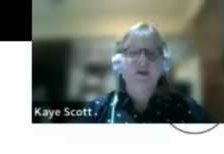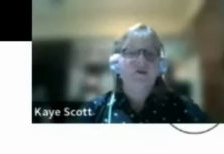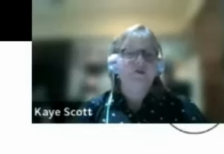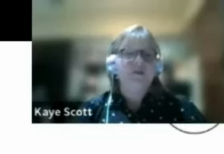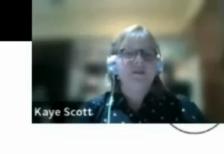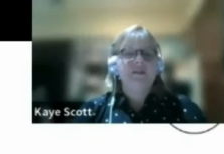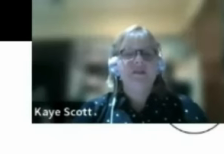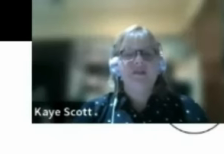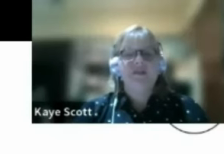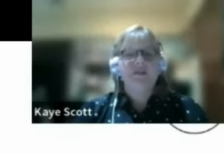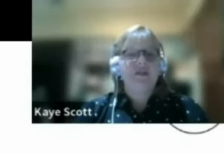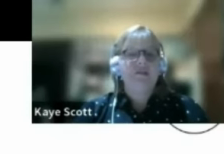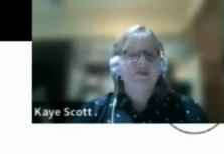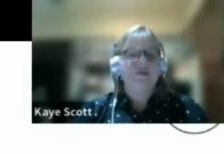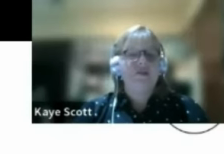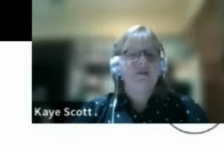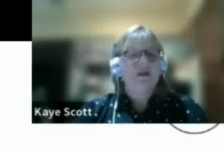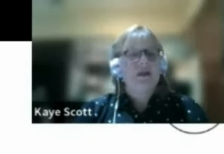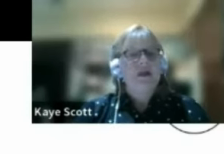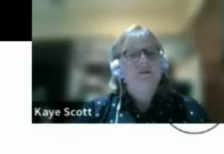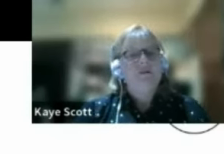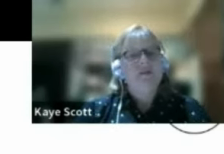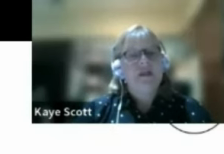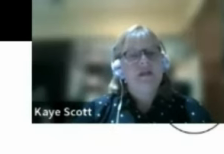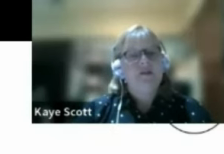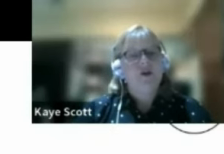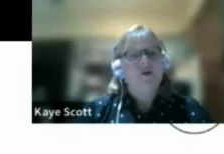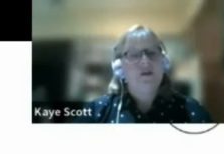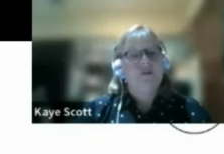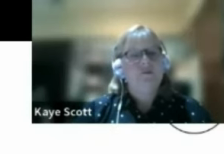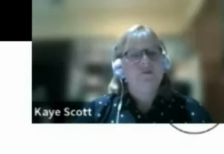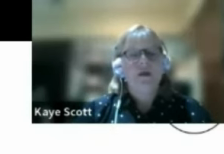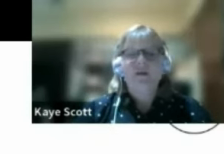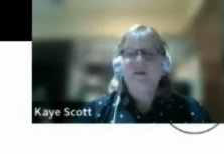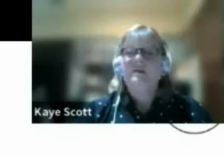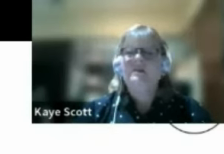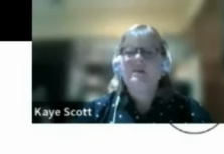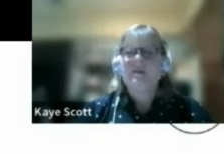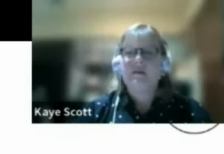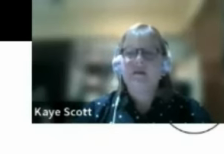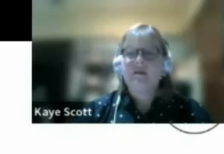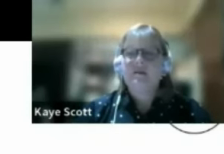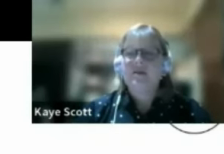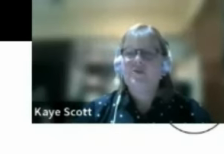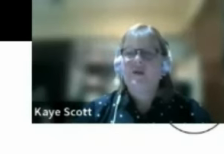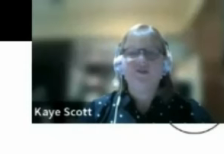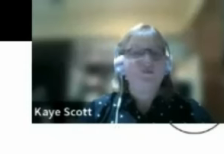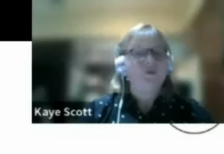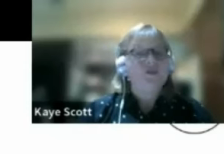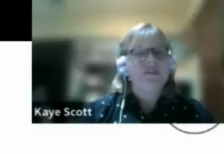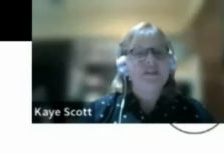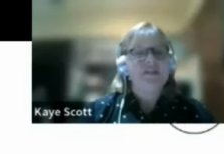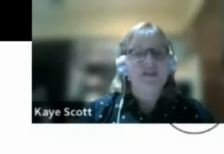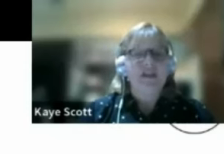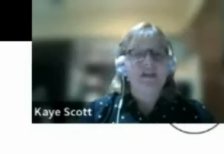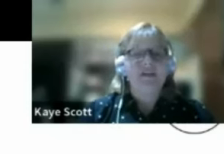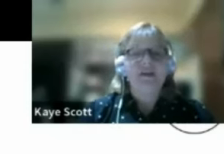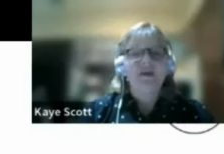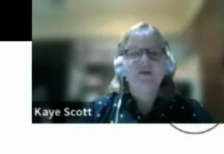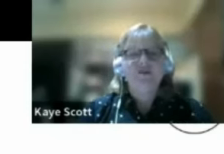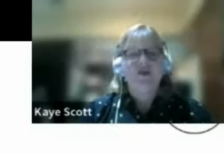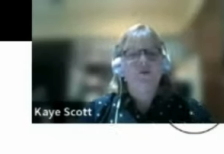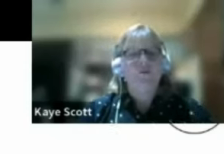3 during the teaching session. And the second coding was where the situation was